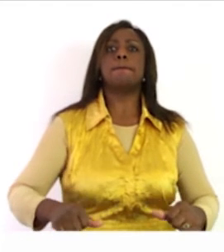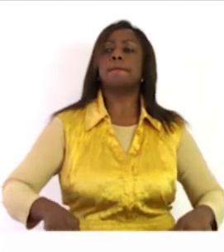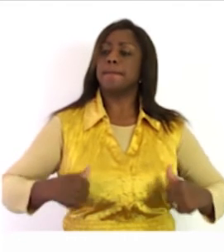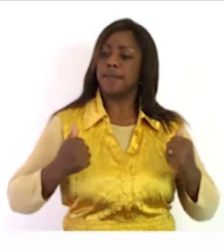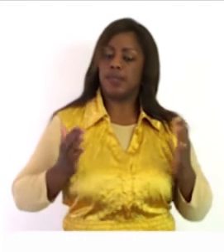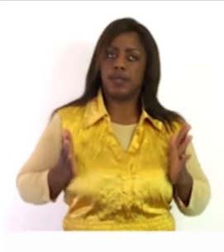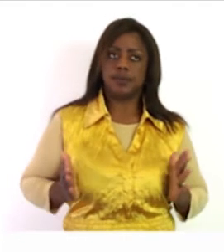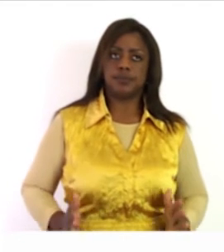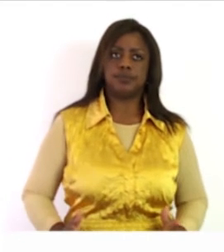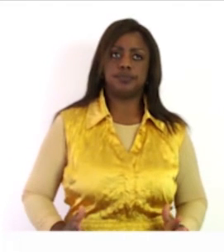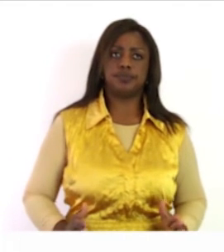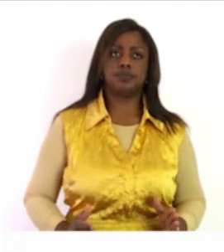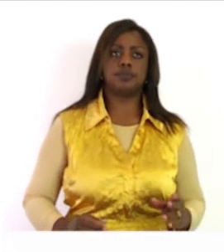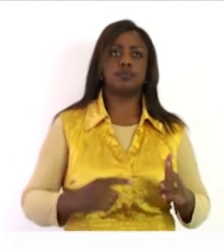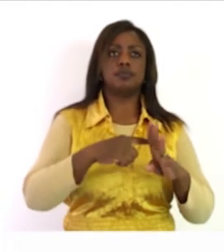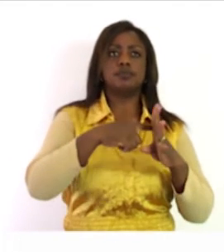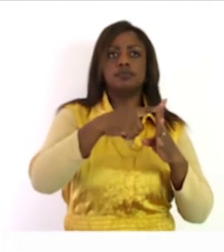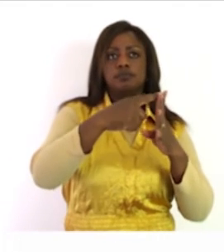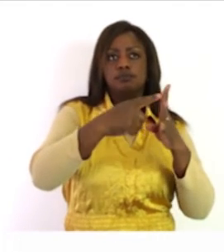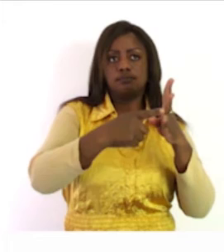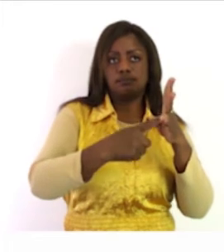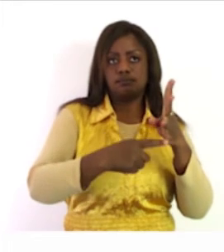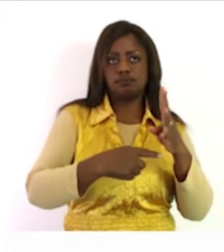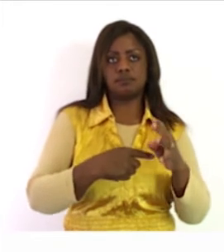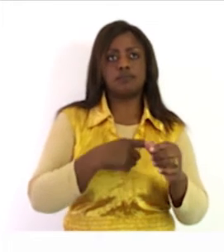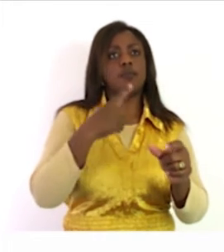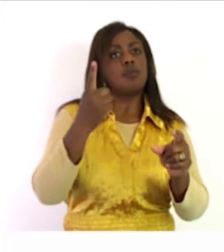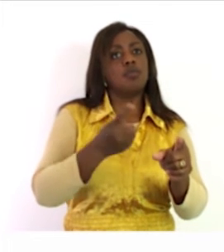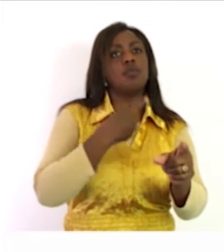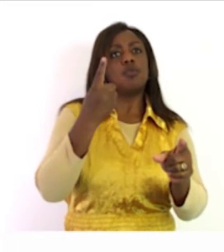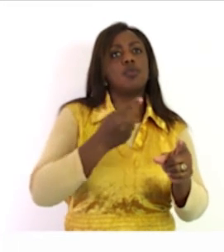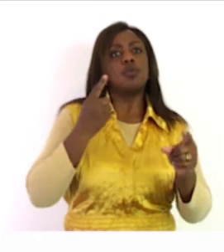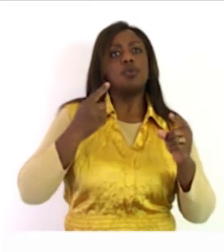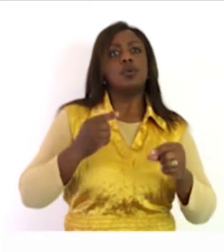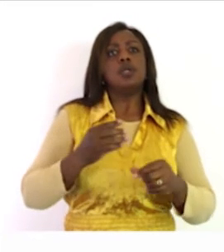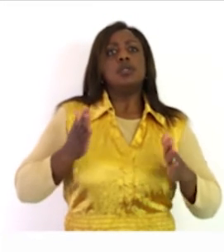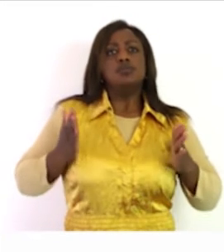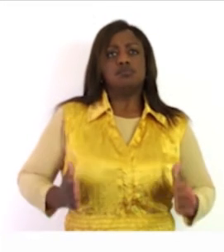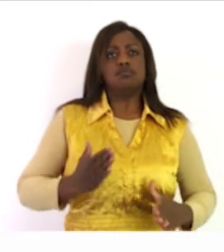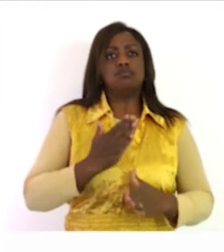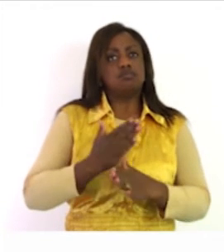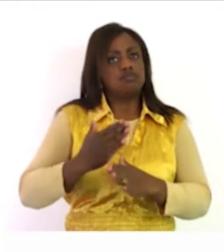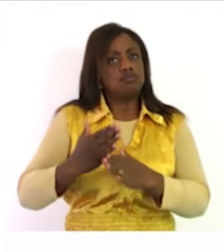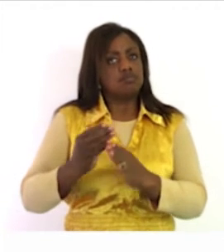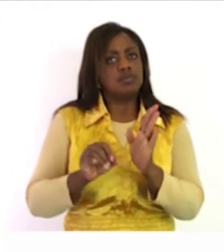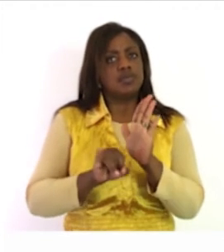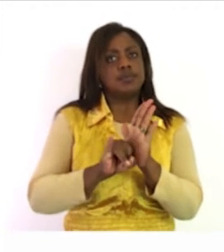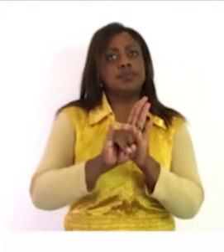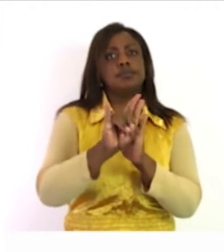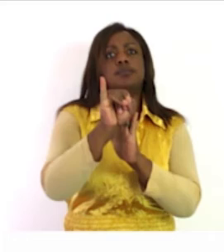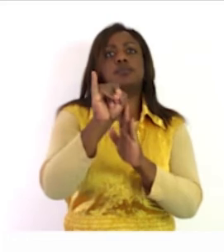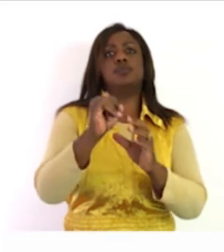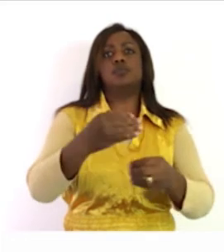physical activities and adequate rest contribute to healthy body. Regular physical activity